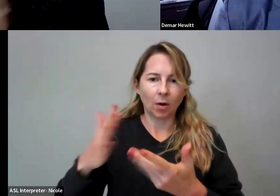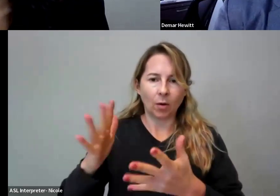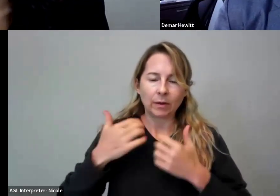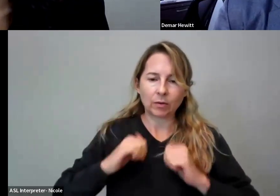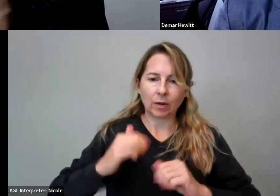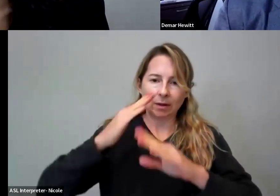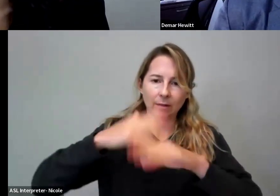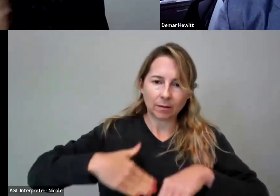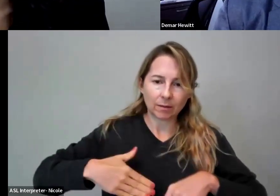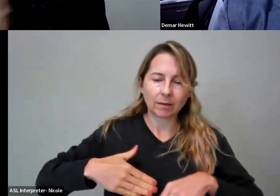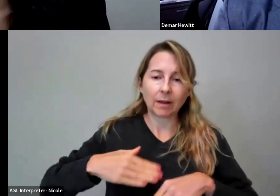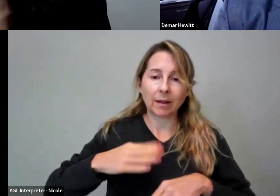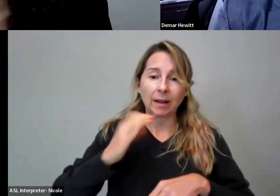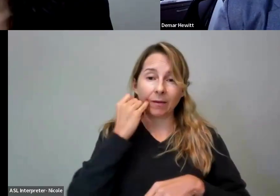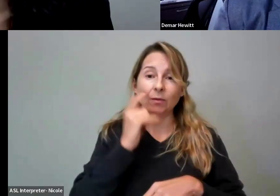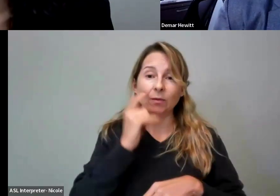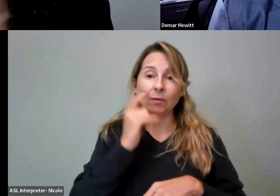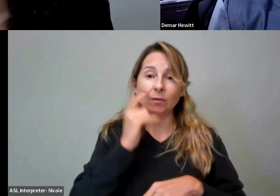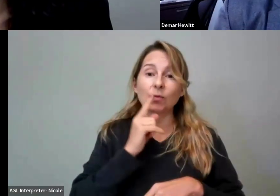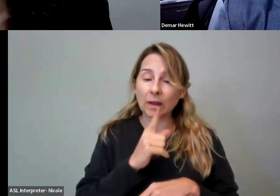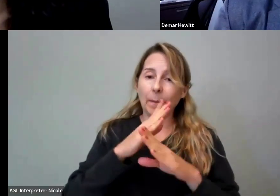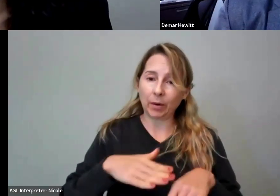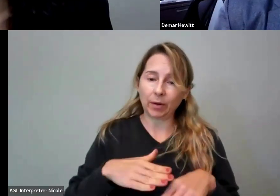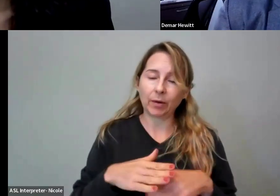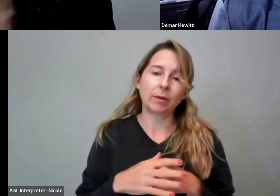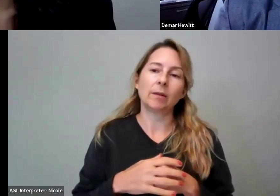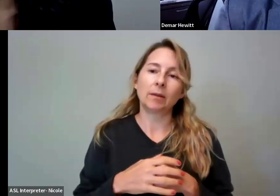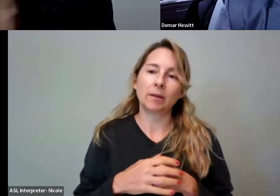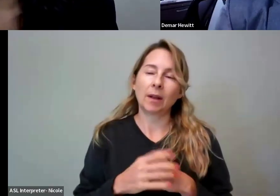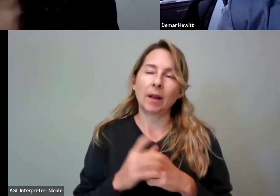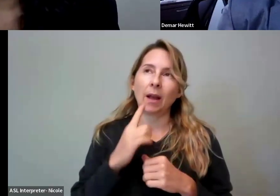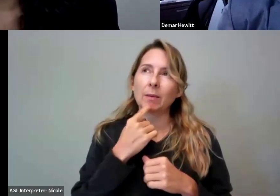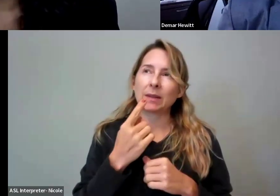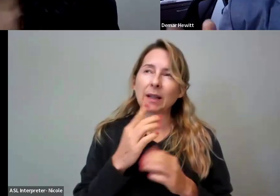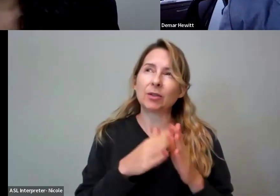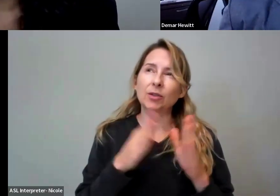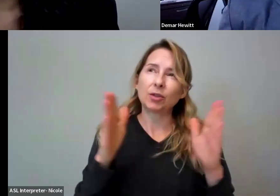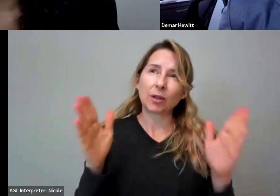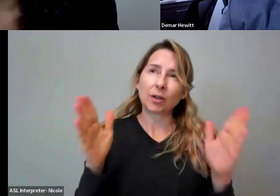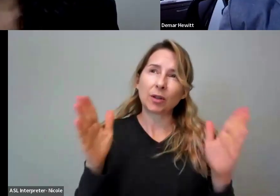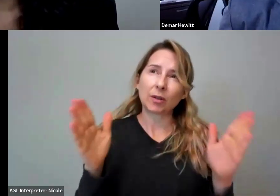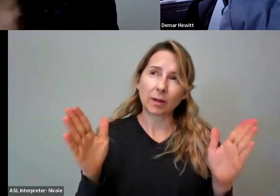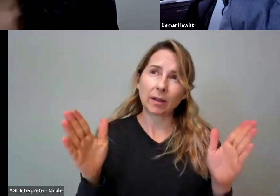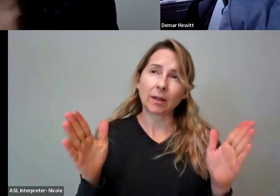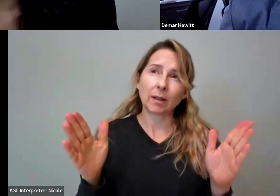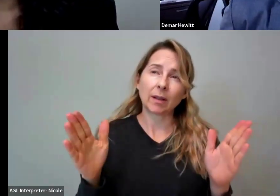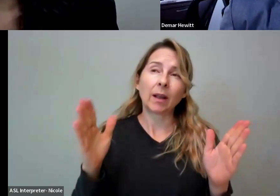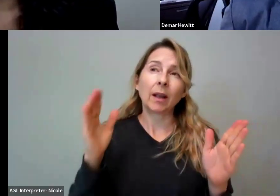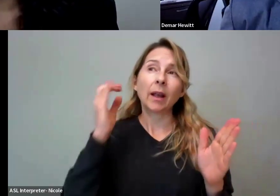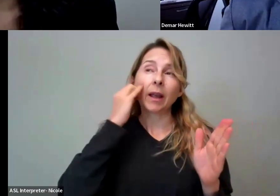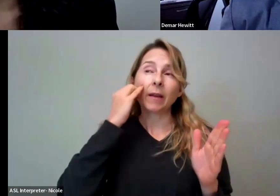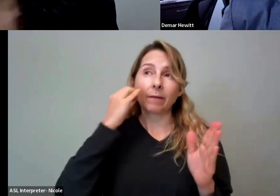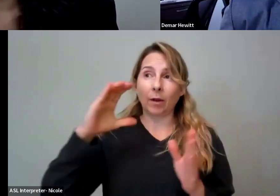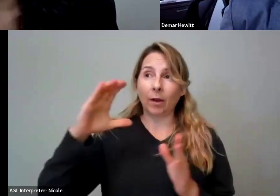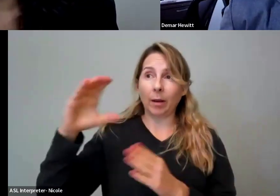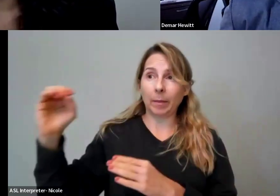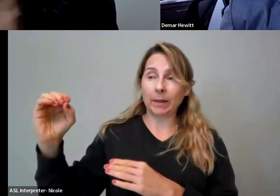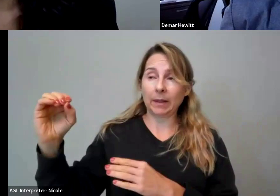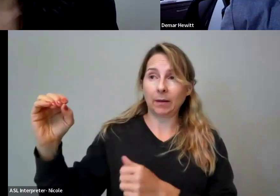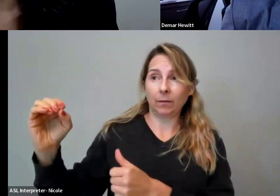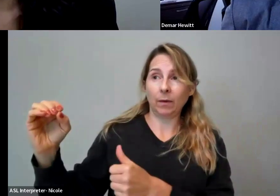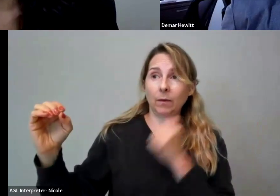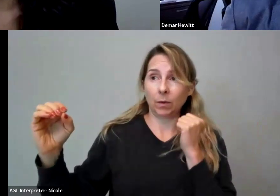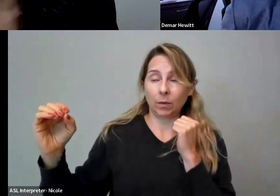and accessing the place. Generally speaking, though, if a third party refuses to